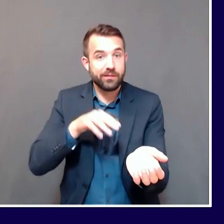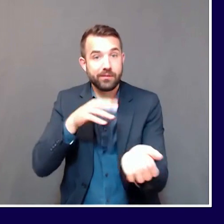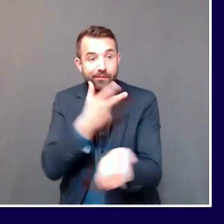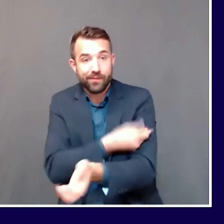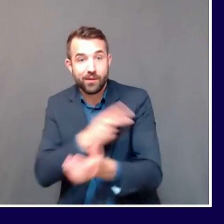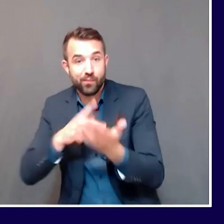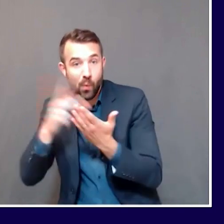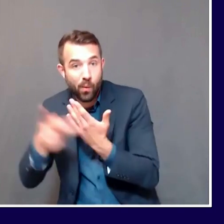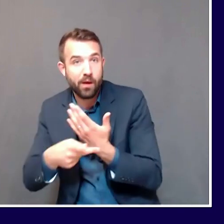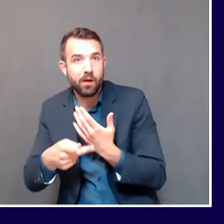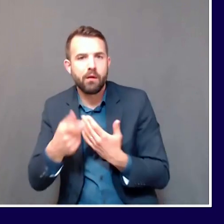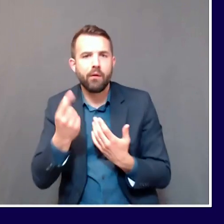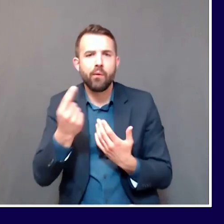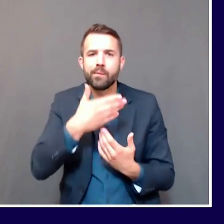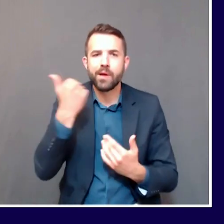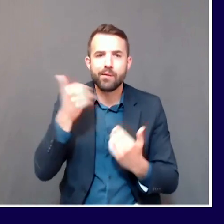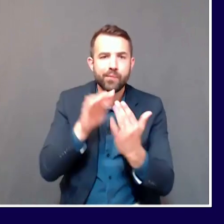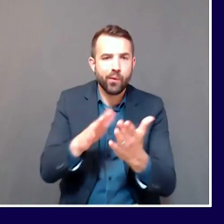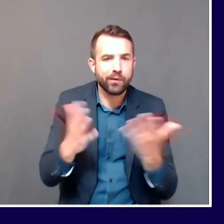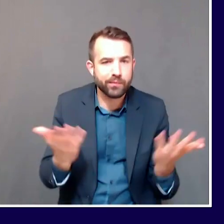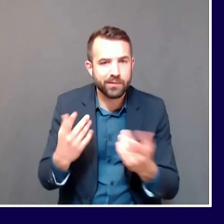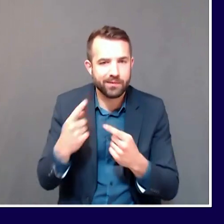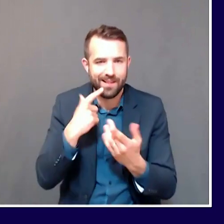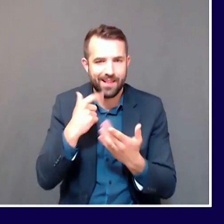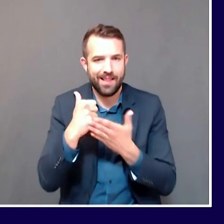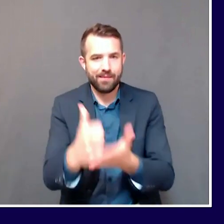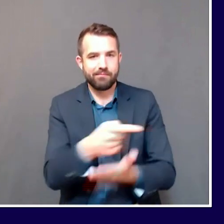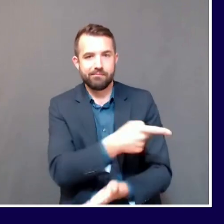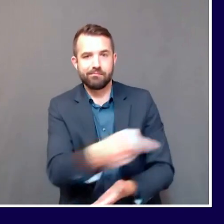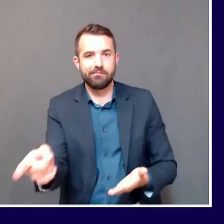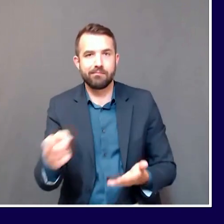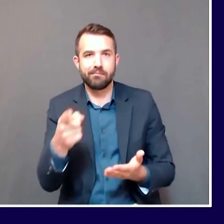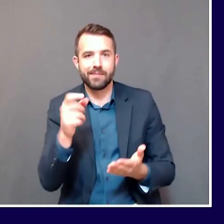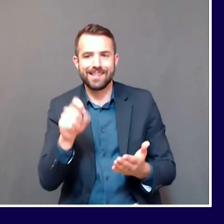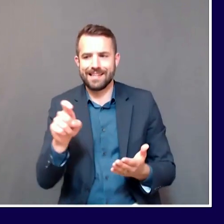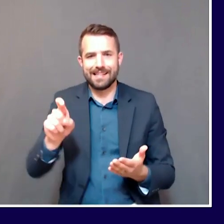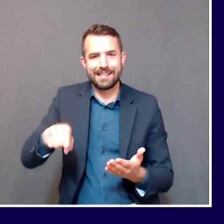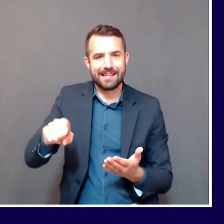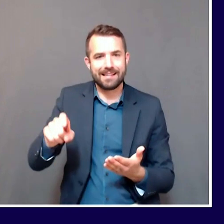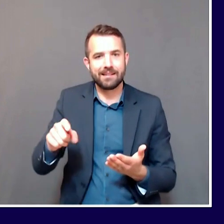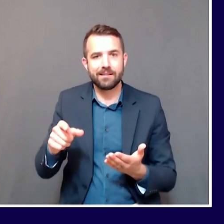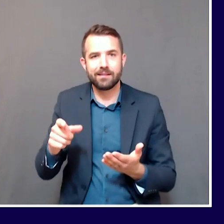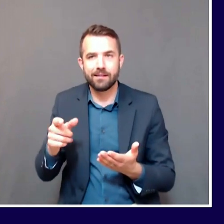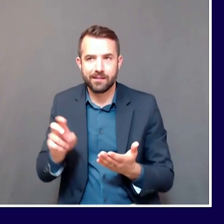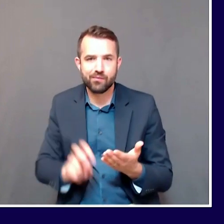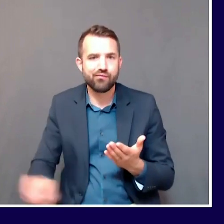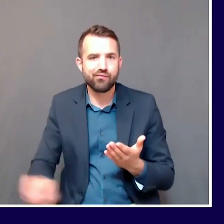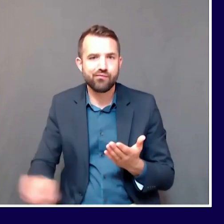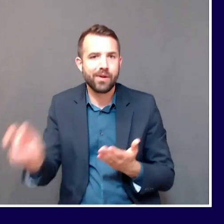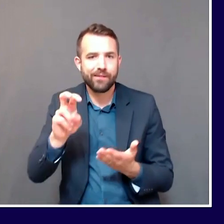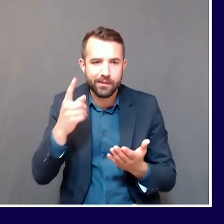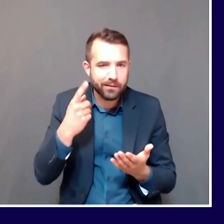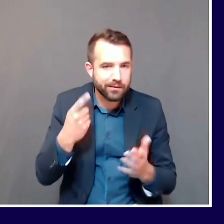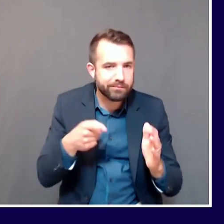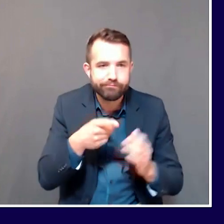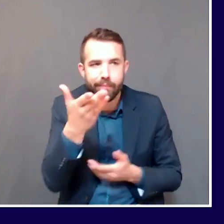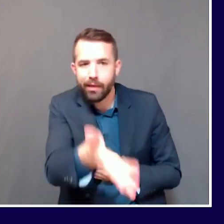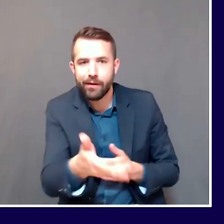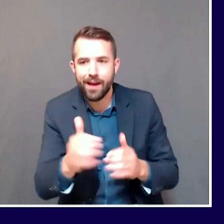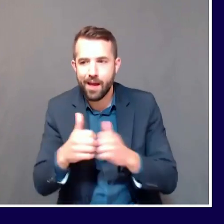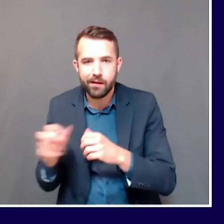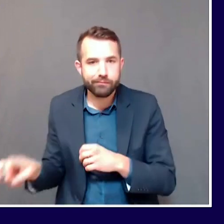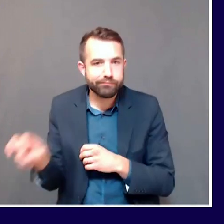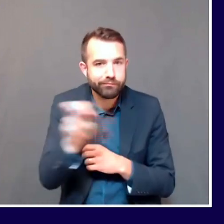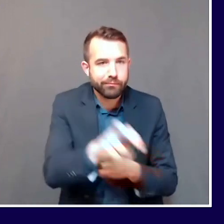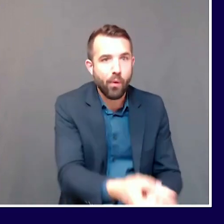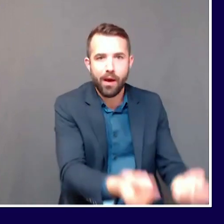the immunizations to the neediest kids rather than relying on the kids needing to come to their physicians' offices. So that's a